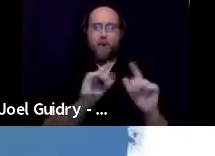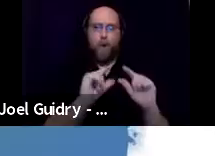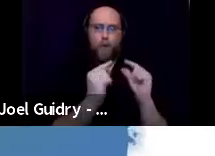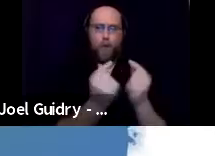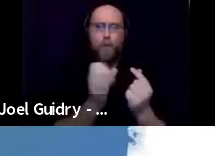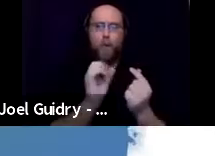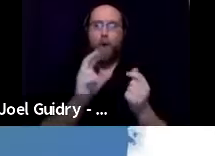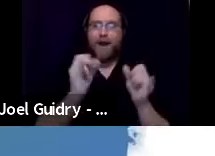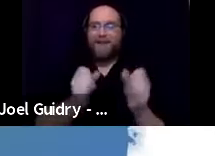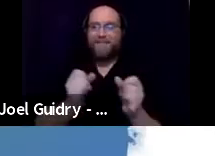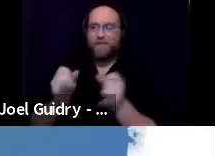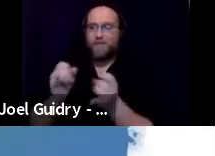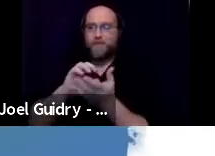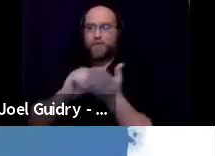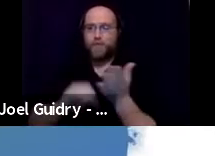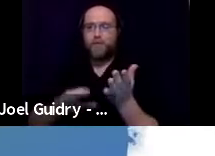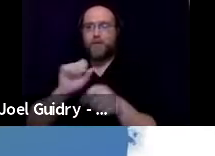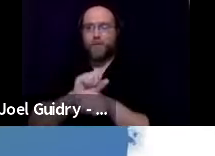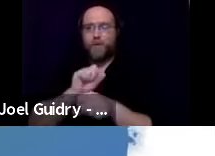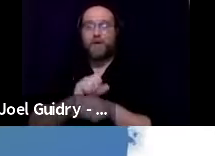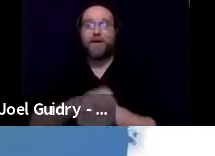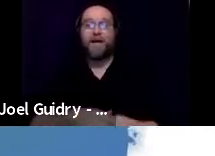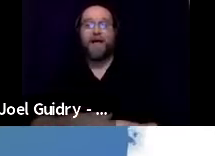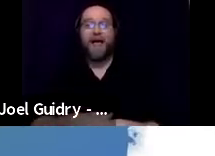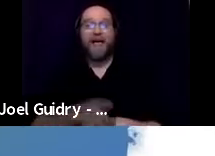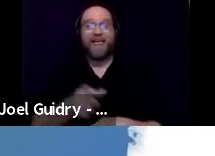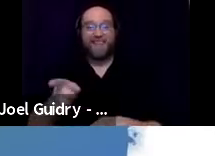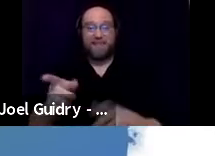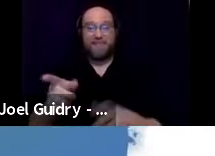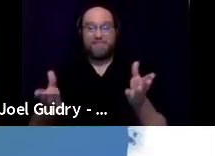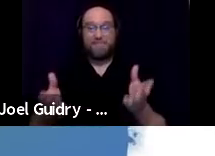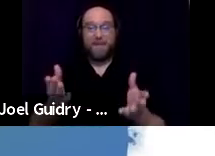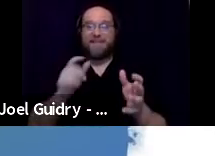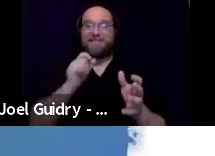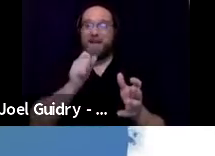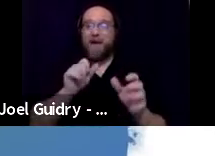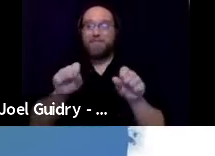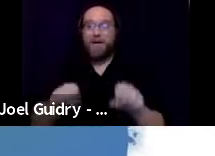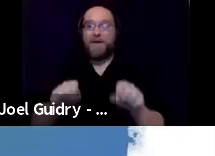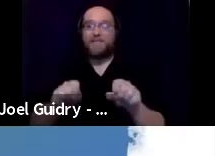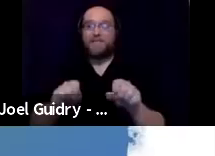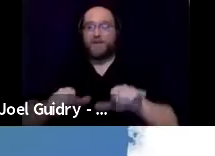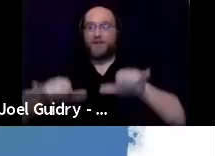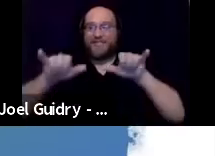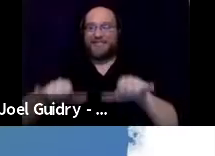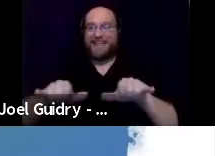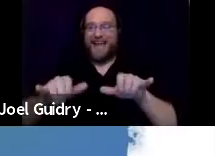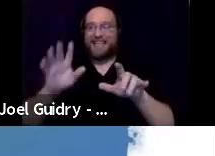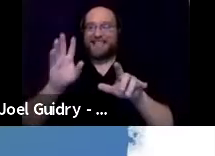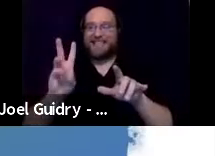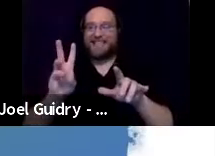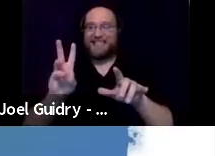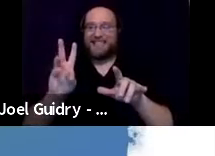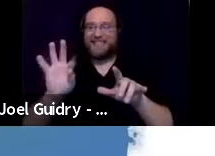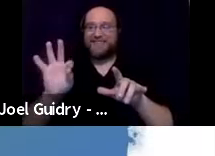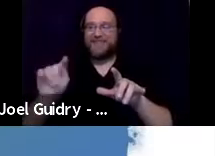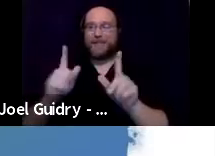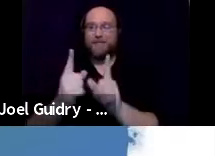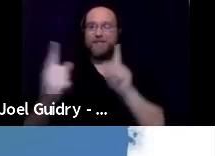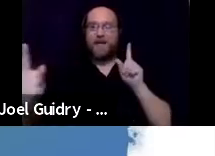is also where it might not be possible to maintain a 6 foot distance at all